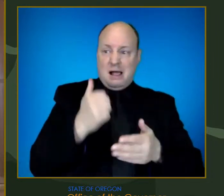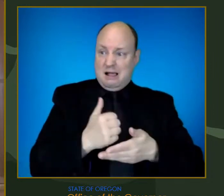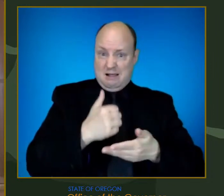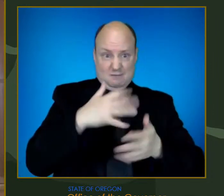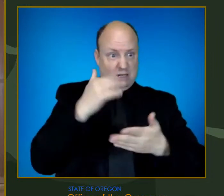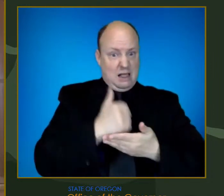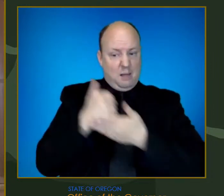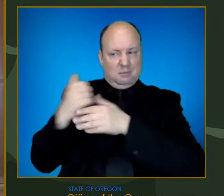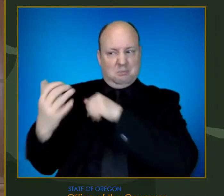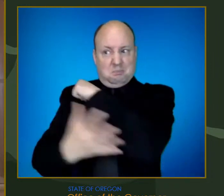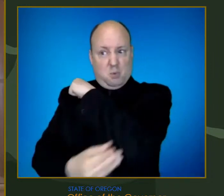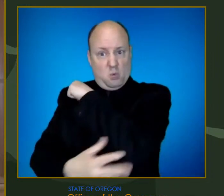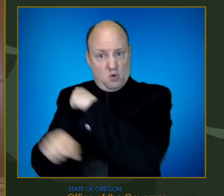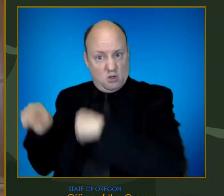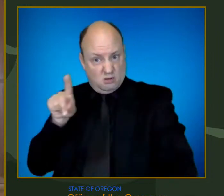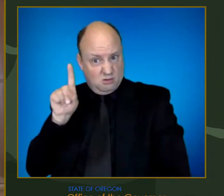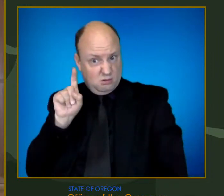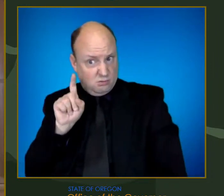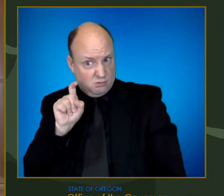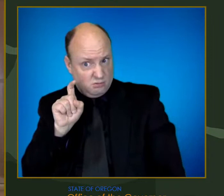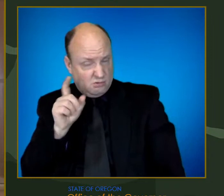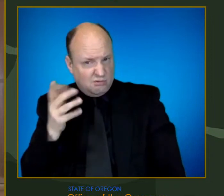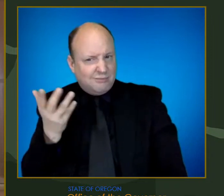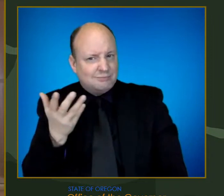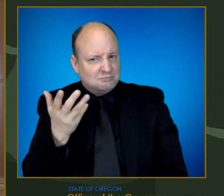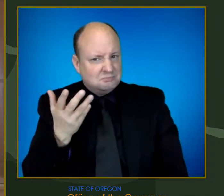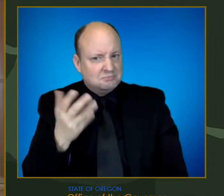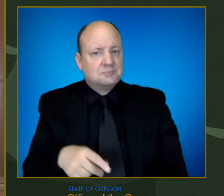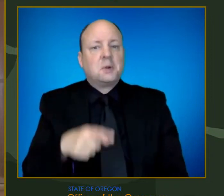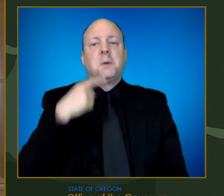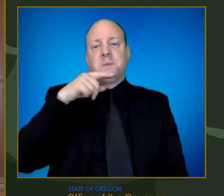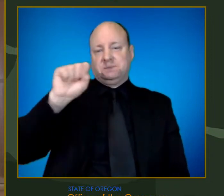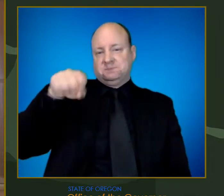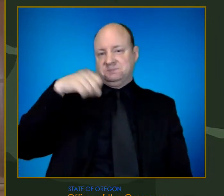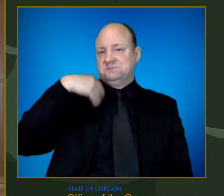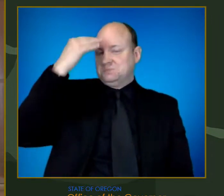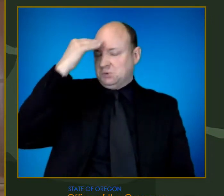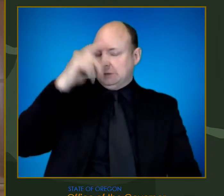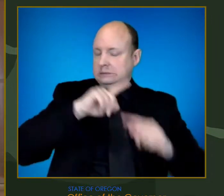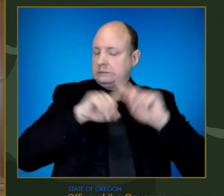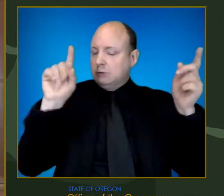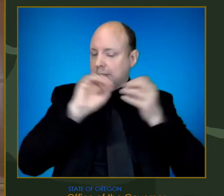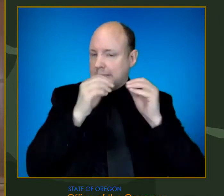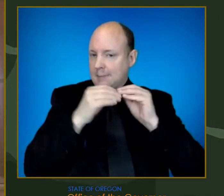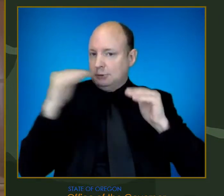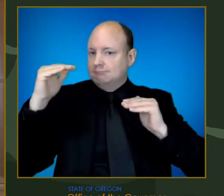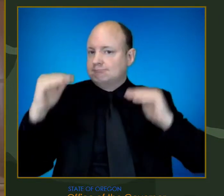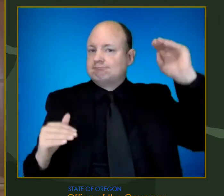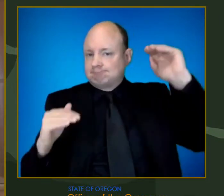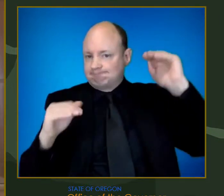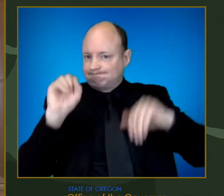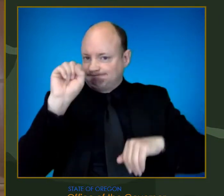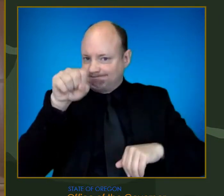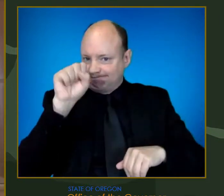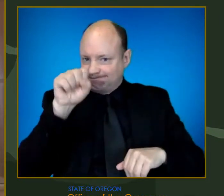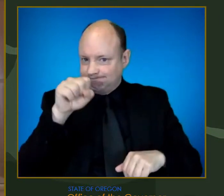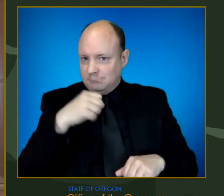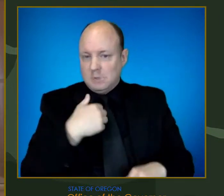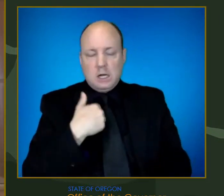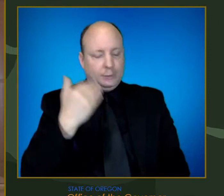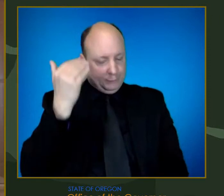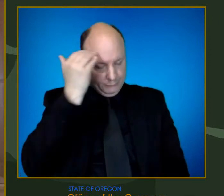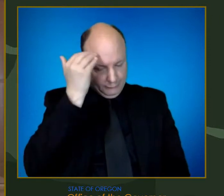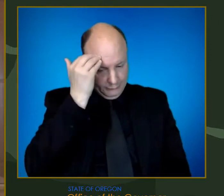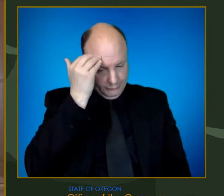vaccine? Yes, I am aware of these inequalities. Like I've said, we are